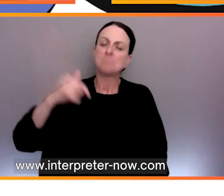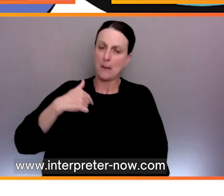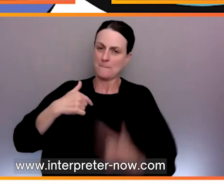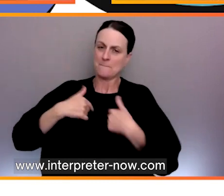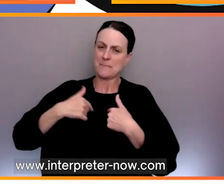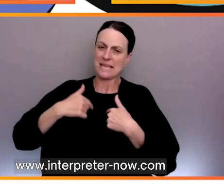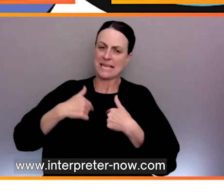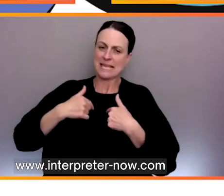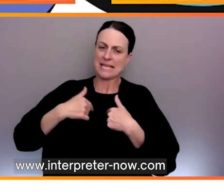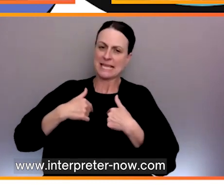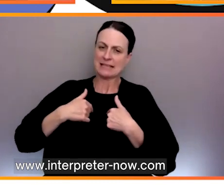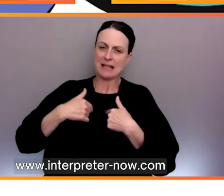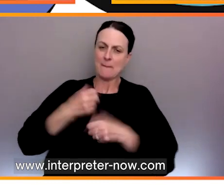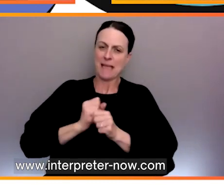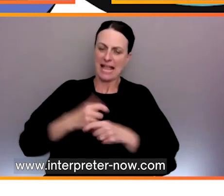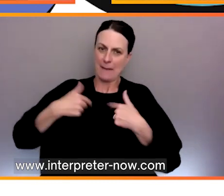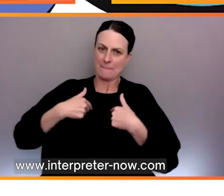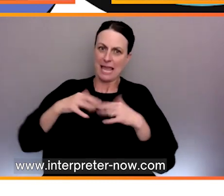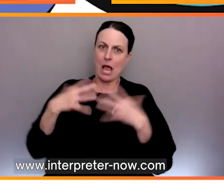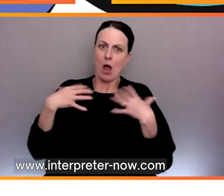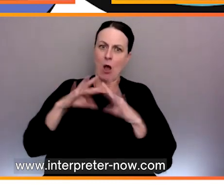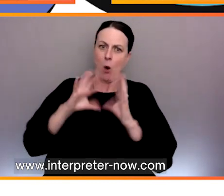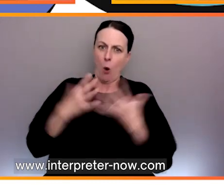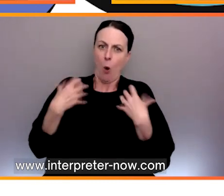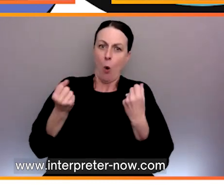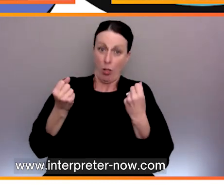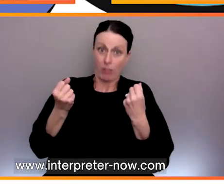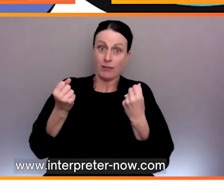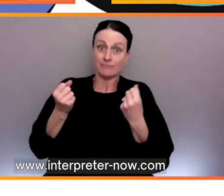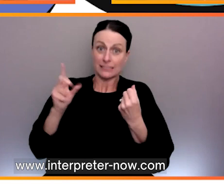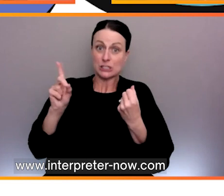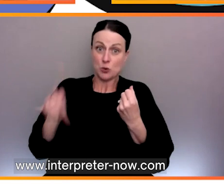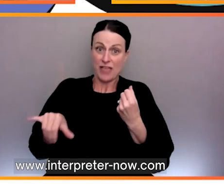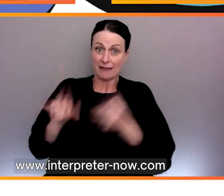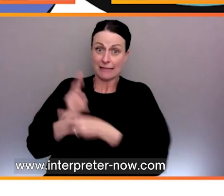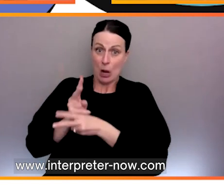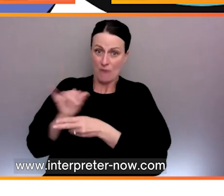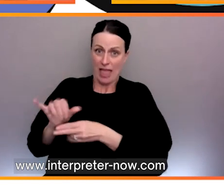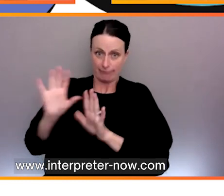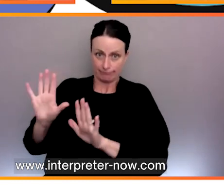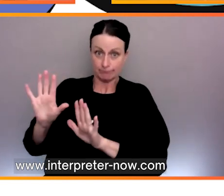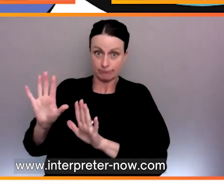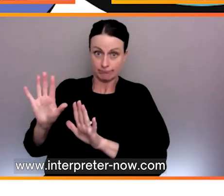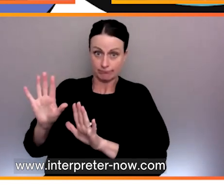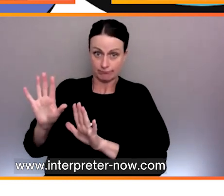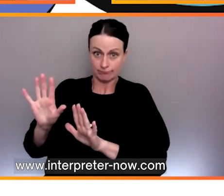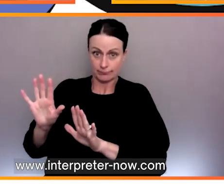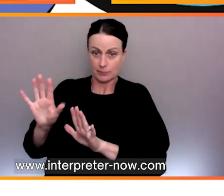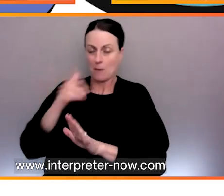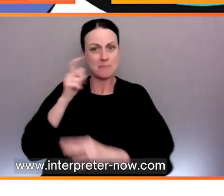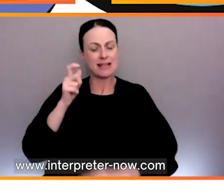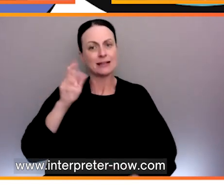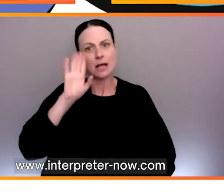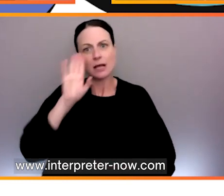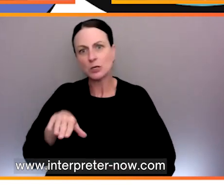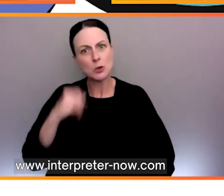me. And he said, I heard him yelling at you. And I finally said, yelling at me is the least of